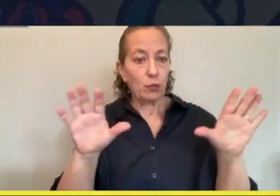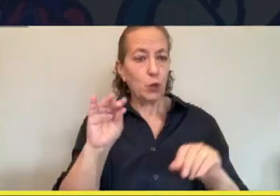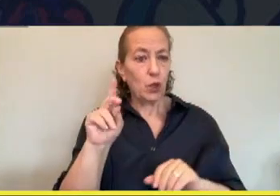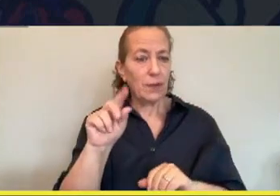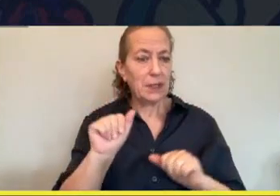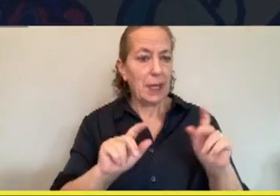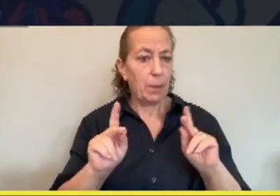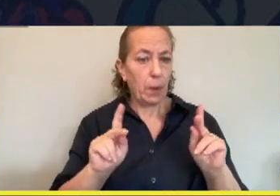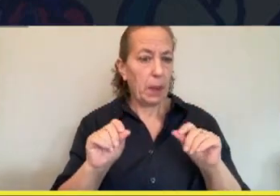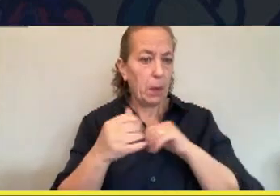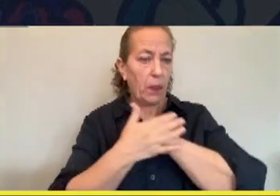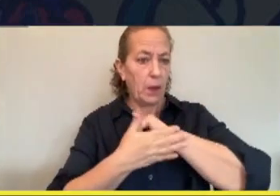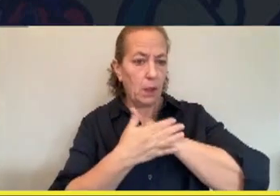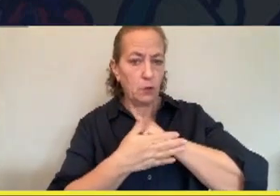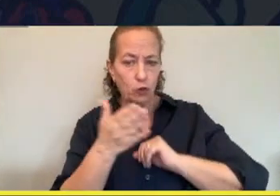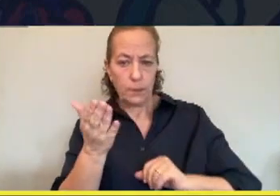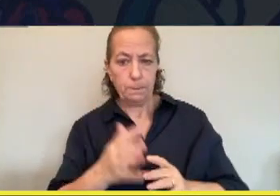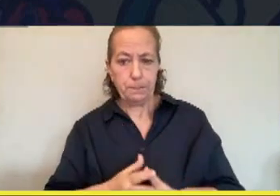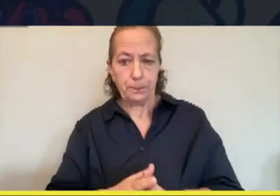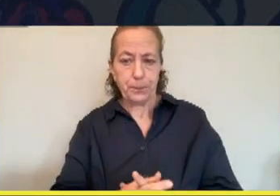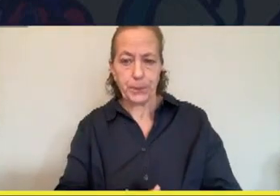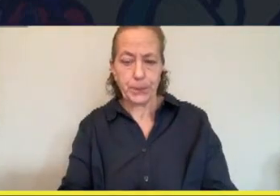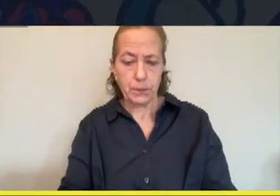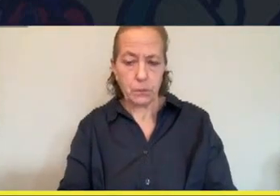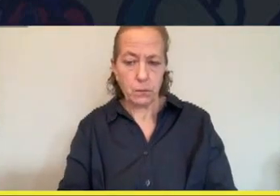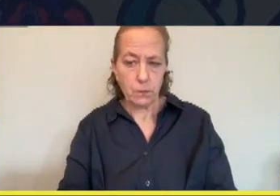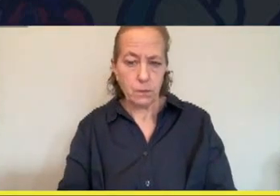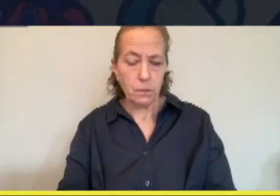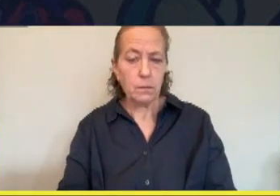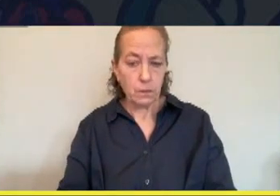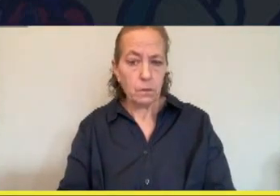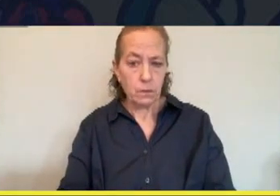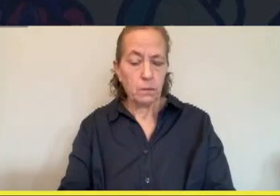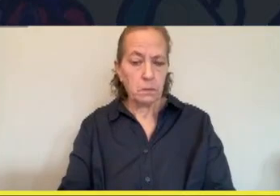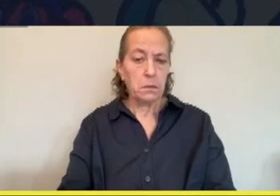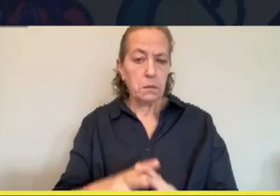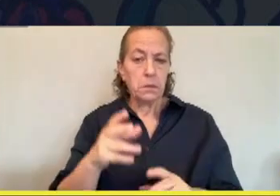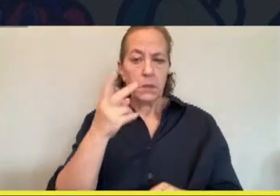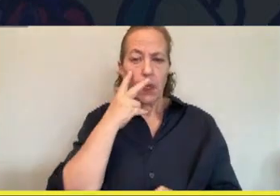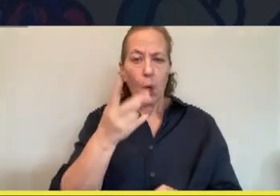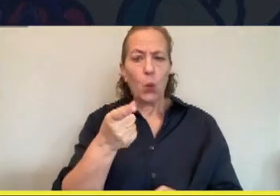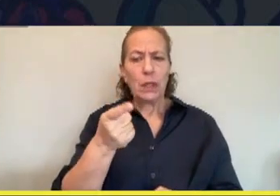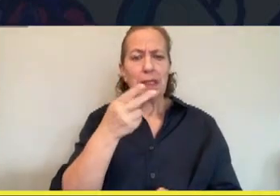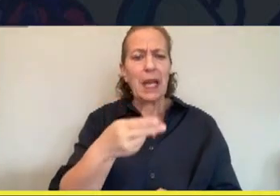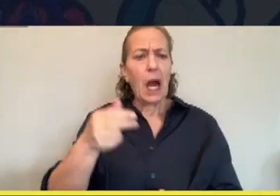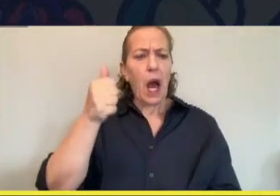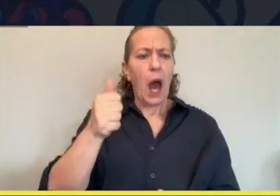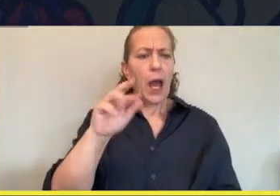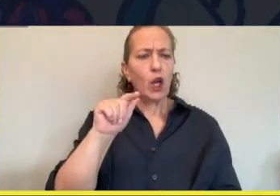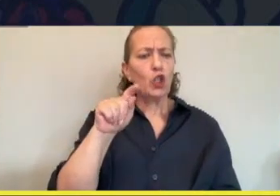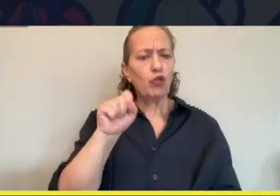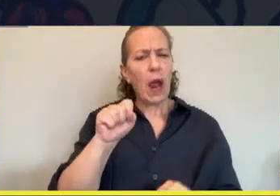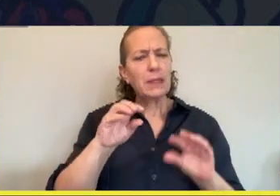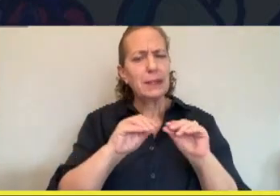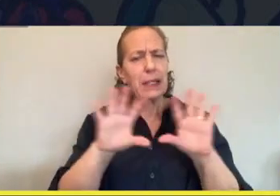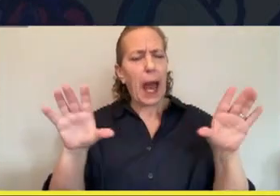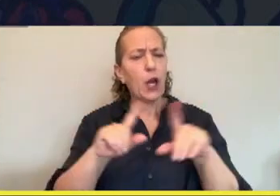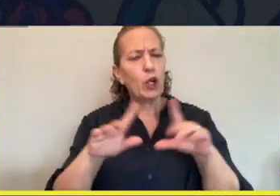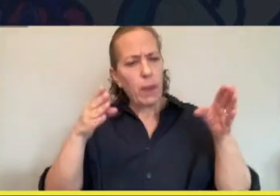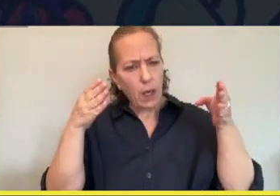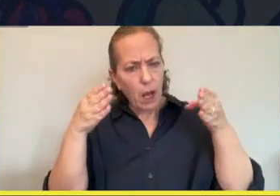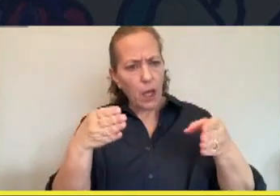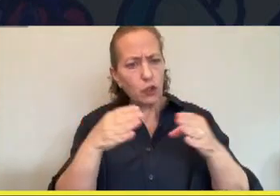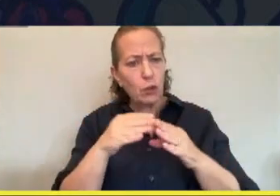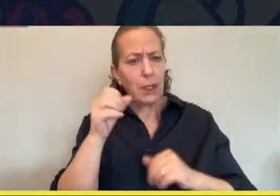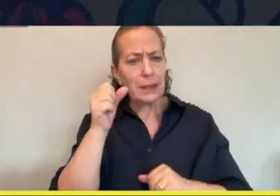country. Looking at this map, we see higher rates of disability scattered across the US, but more concentrated in the South